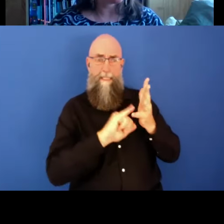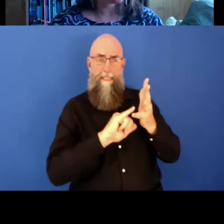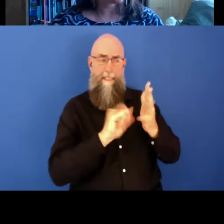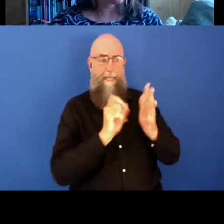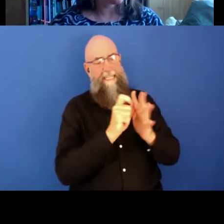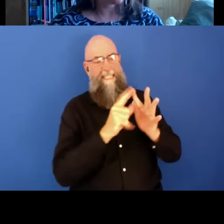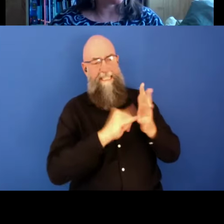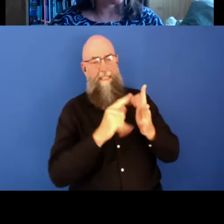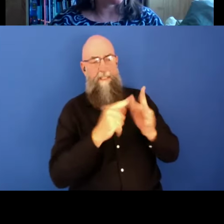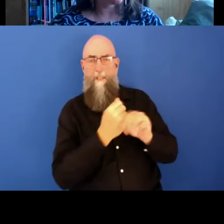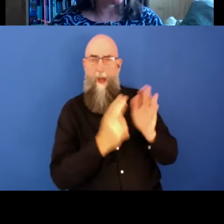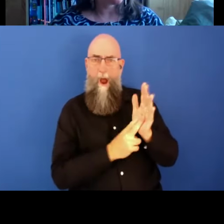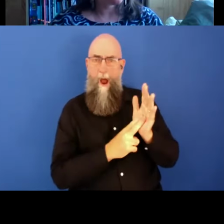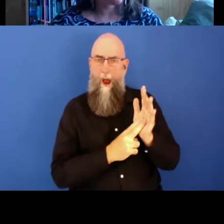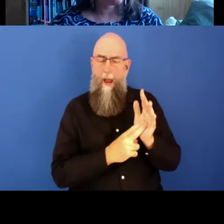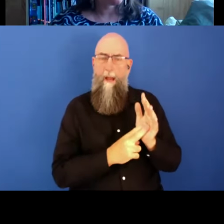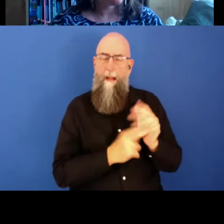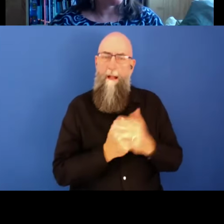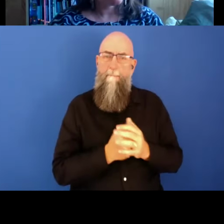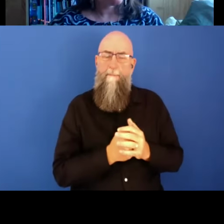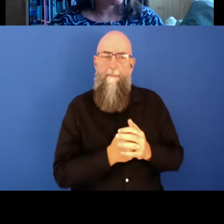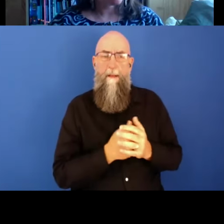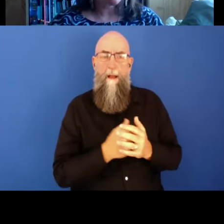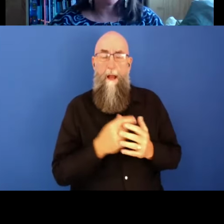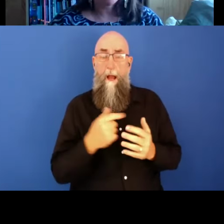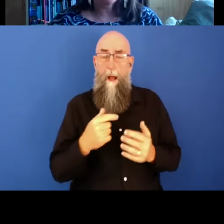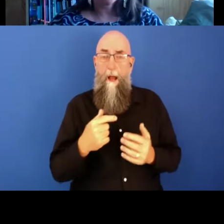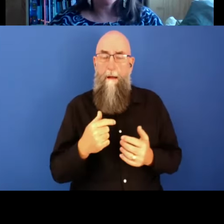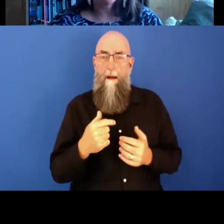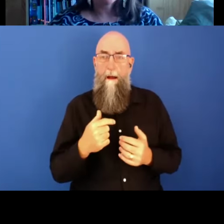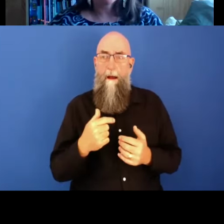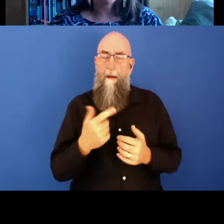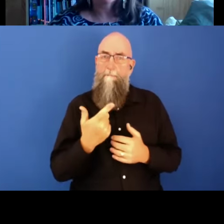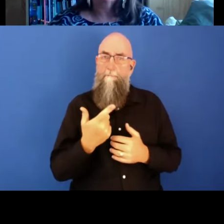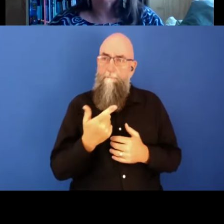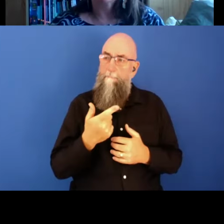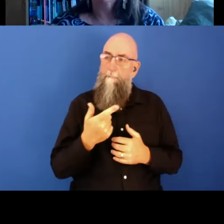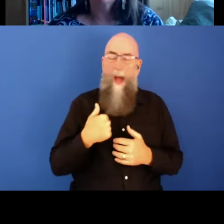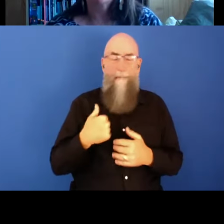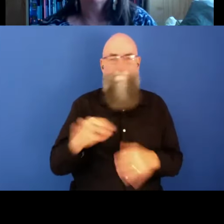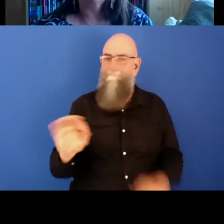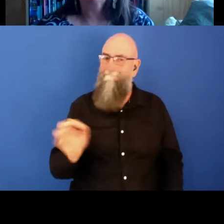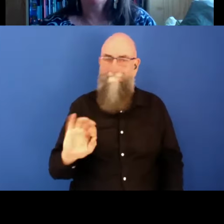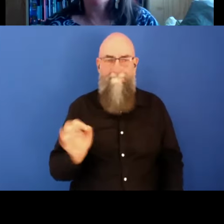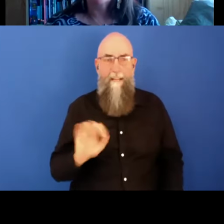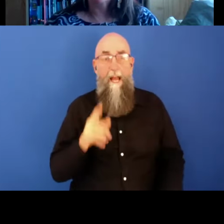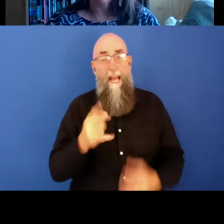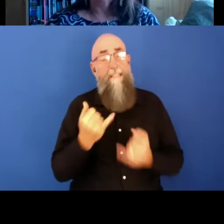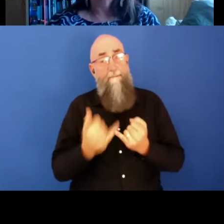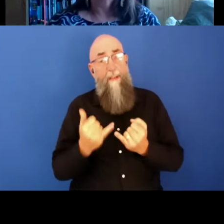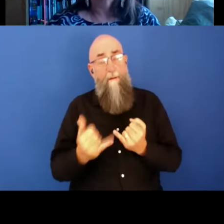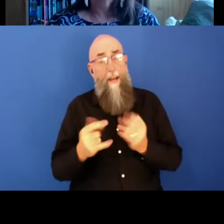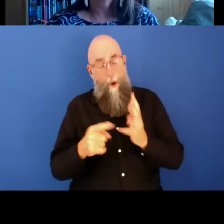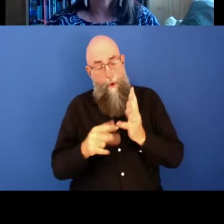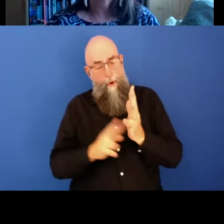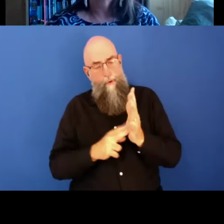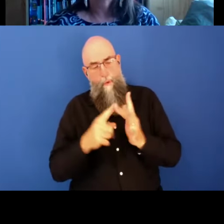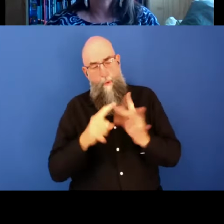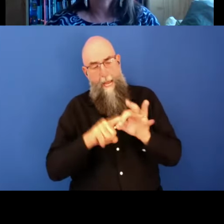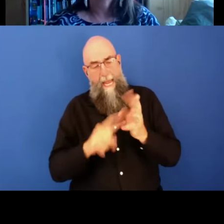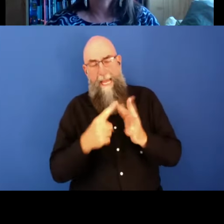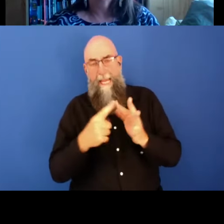um uh it felt like quite a unique thing so that could be a good thing to kind of look at in terms